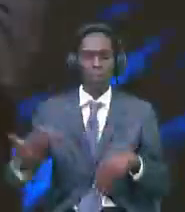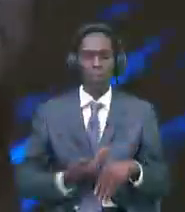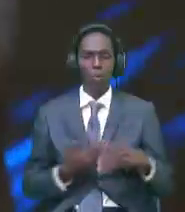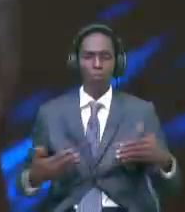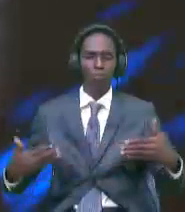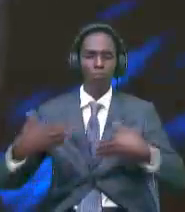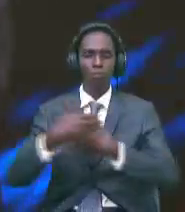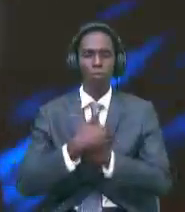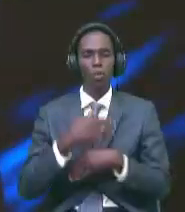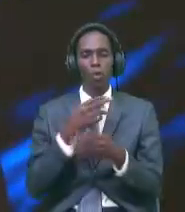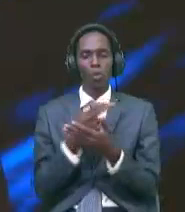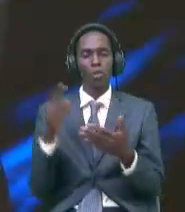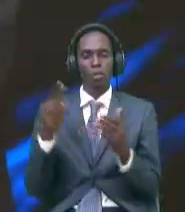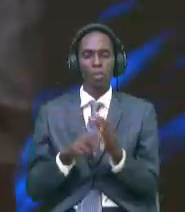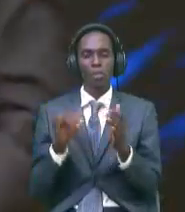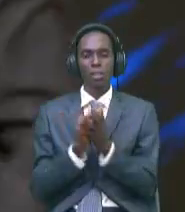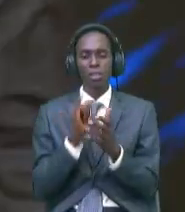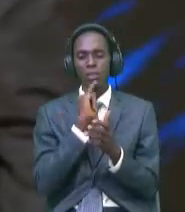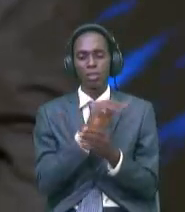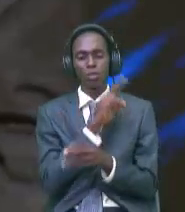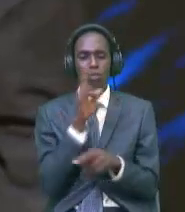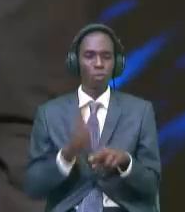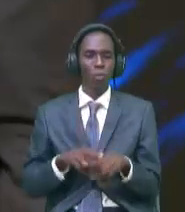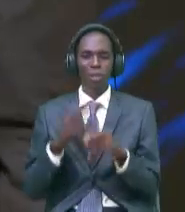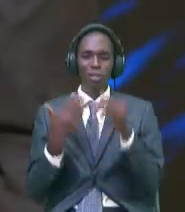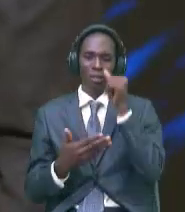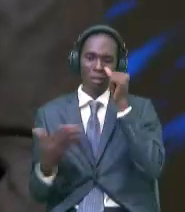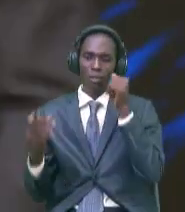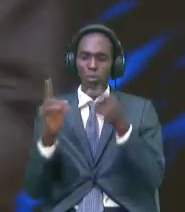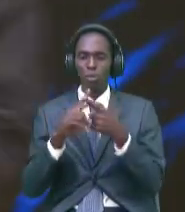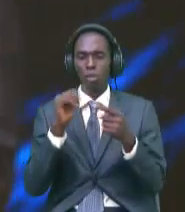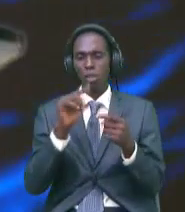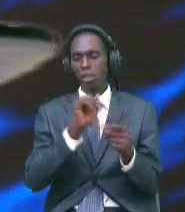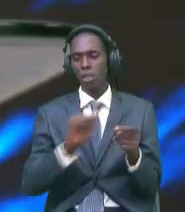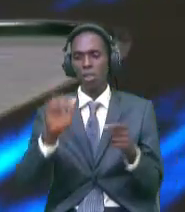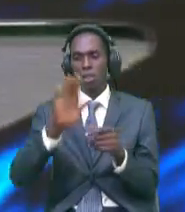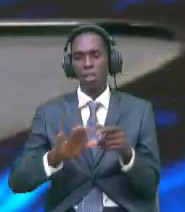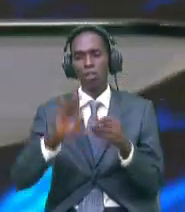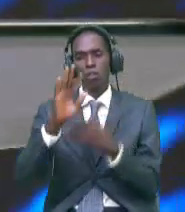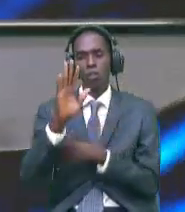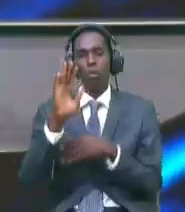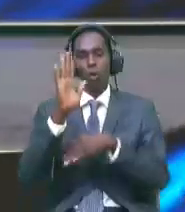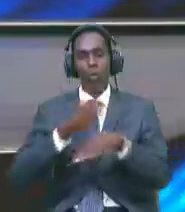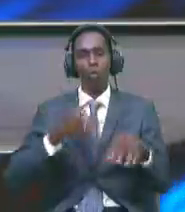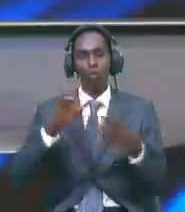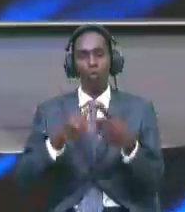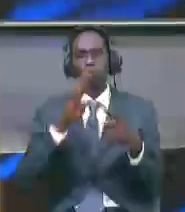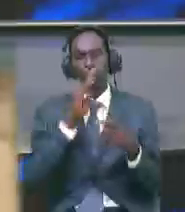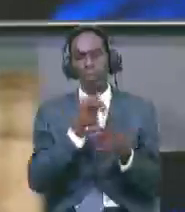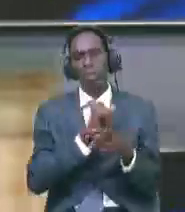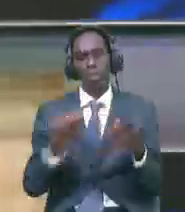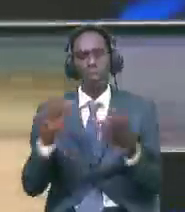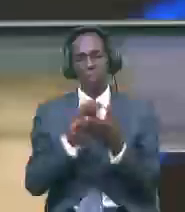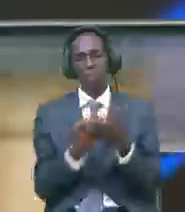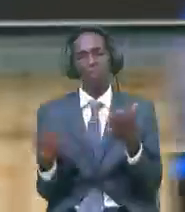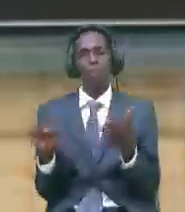natural thing for a child of God who is called to be a saint. To the end, for the purpose, he may establish